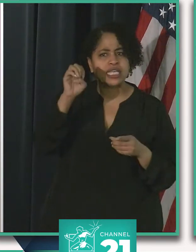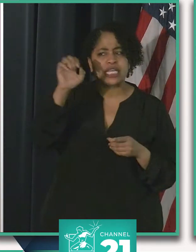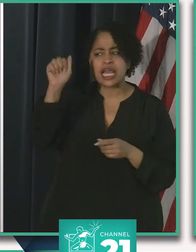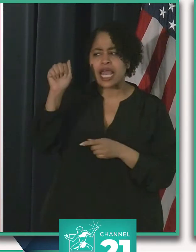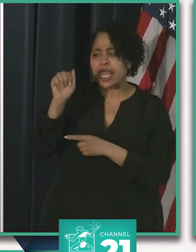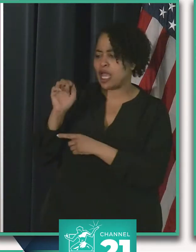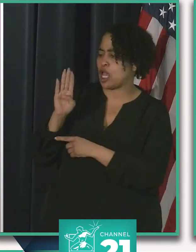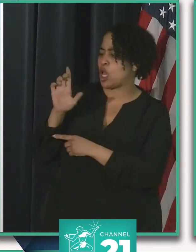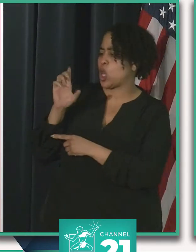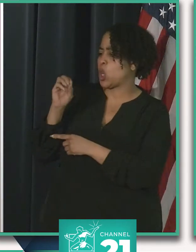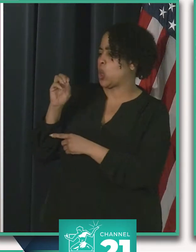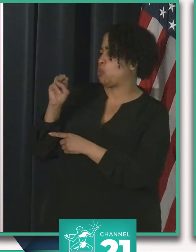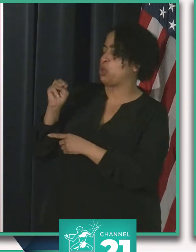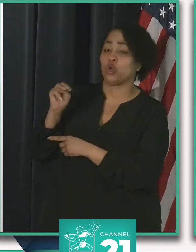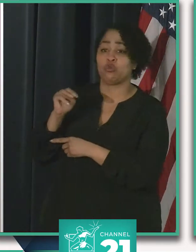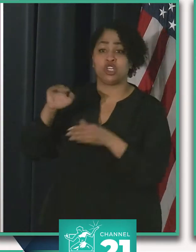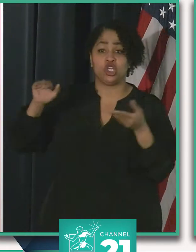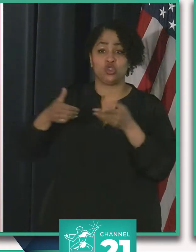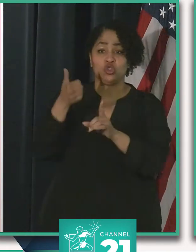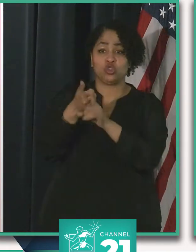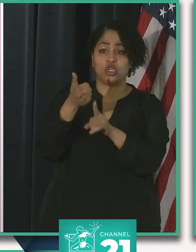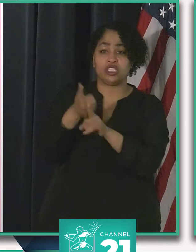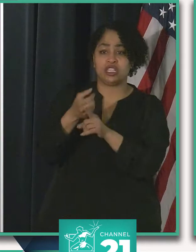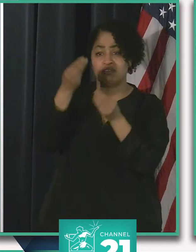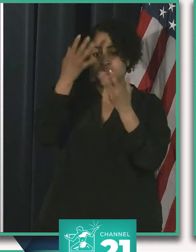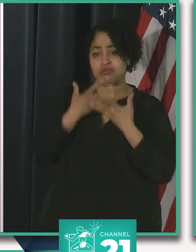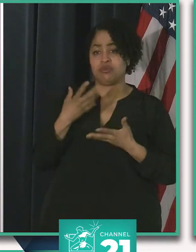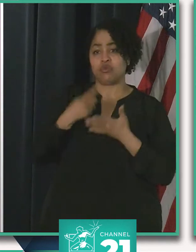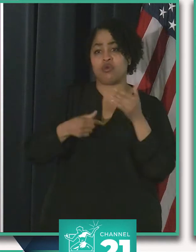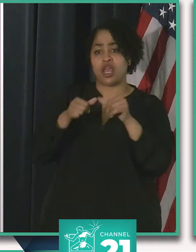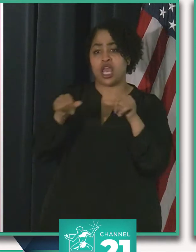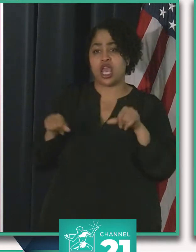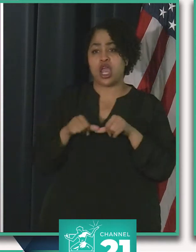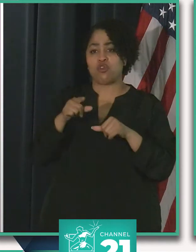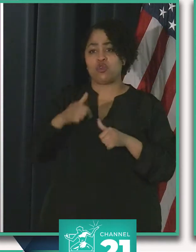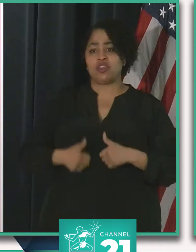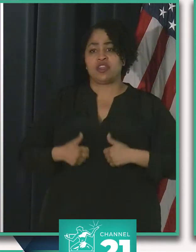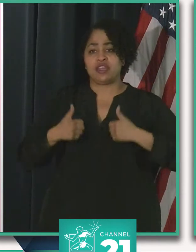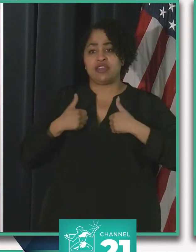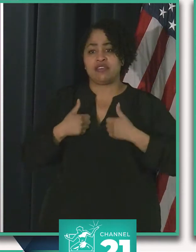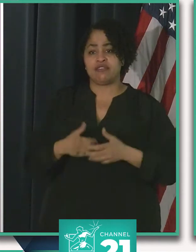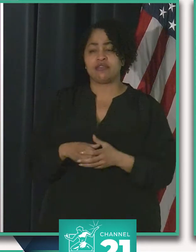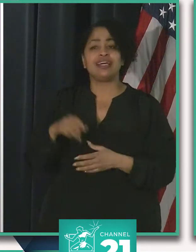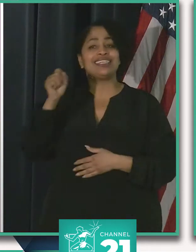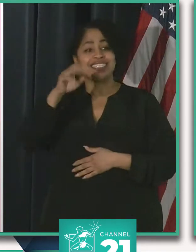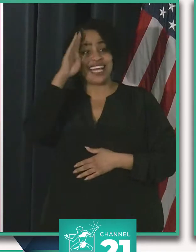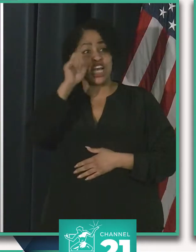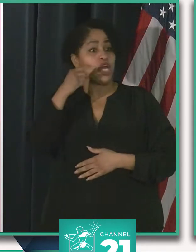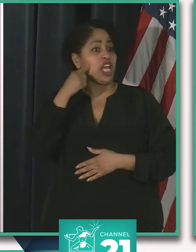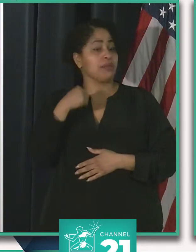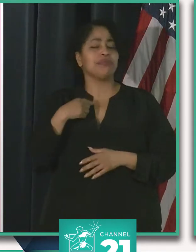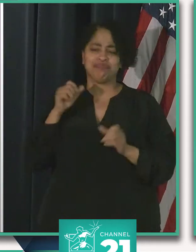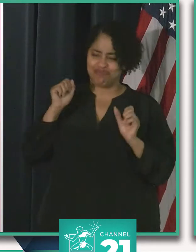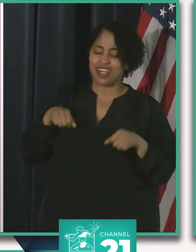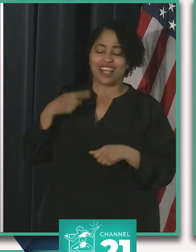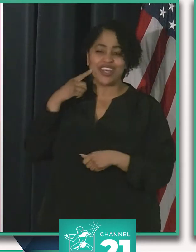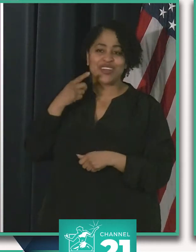E.A. Bloom. If you introduce yourself and tell us what neighborhood you live in. Yes, hi, can you hear me? I